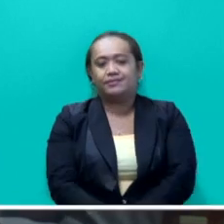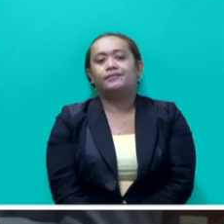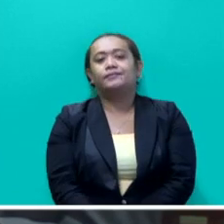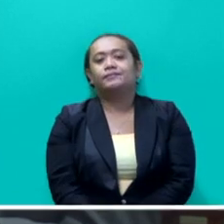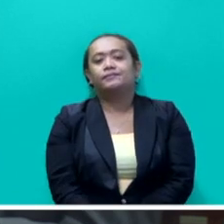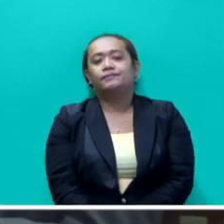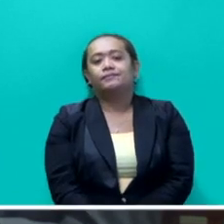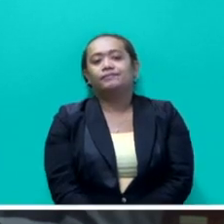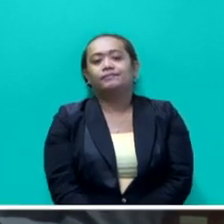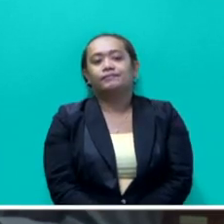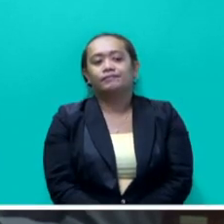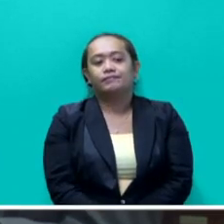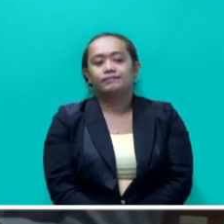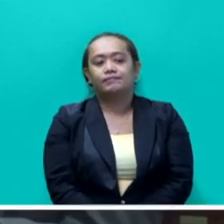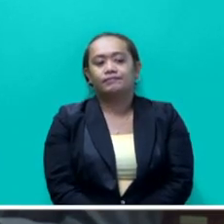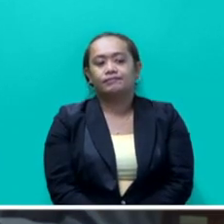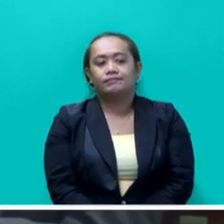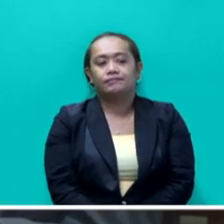Order.